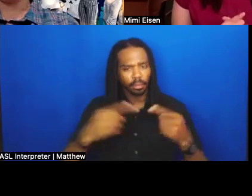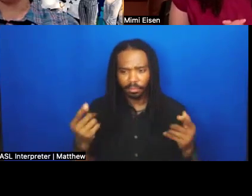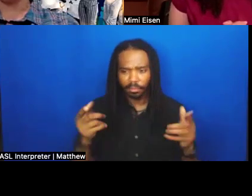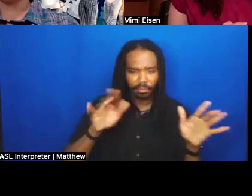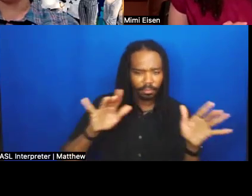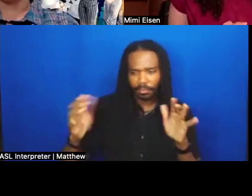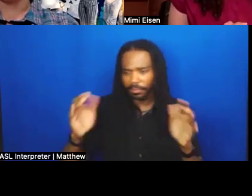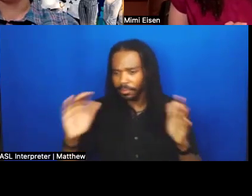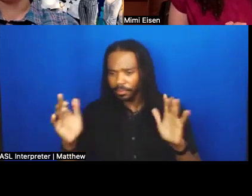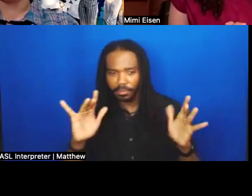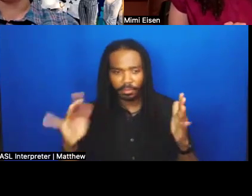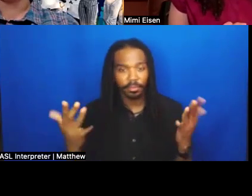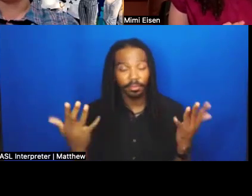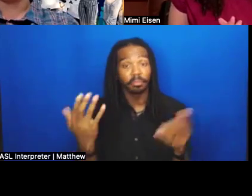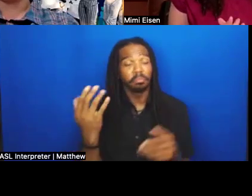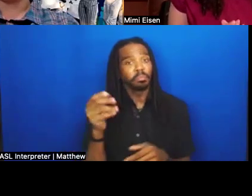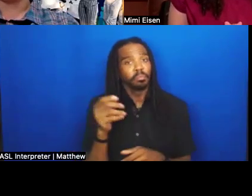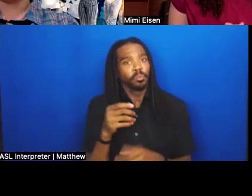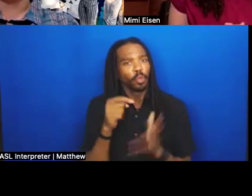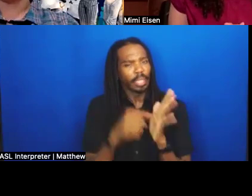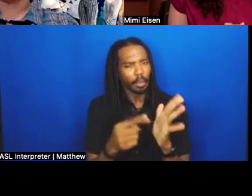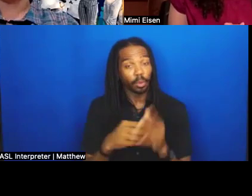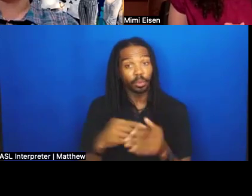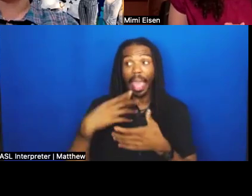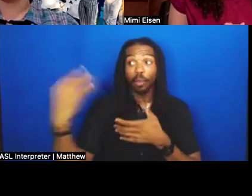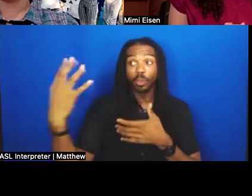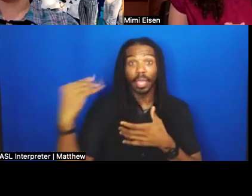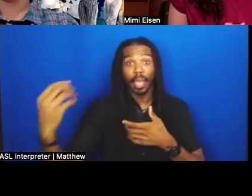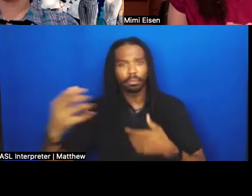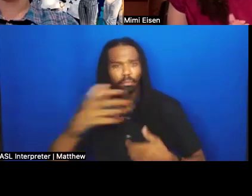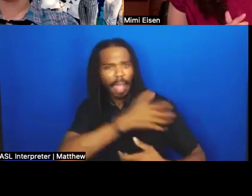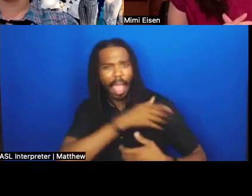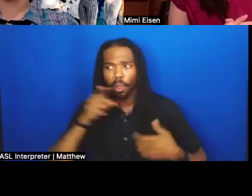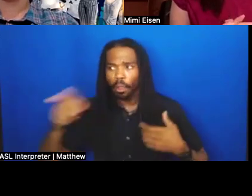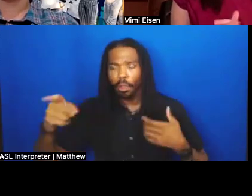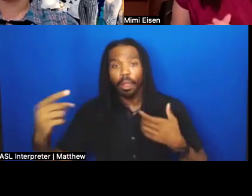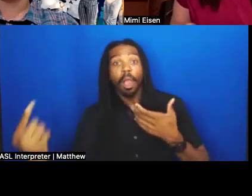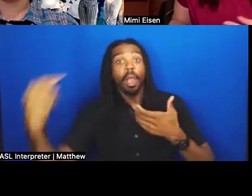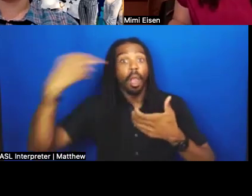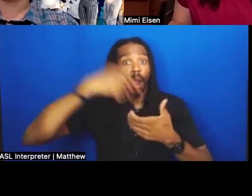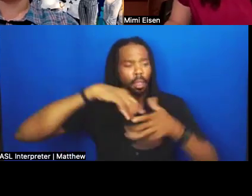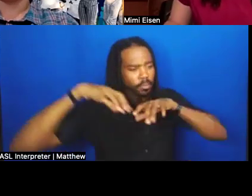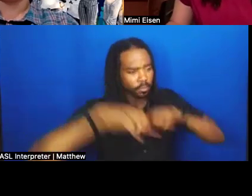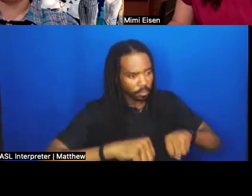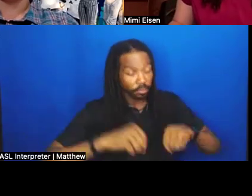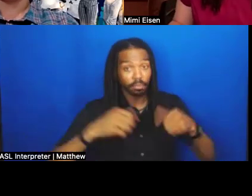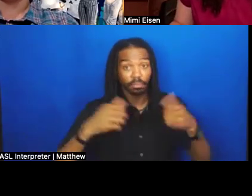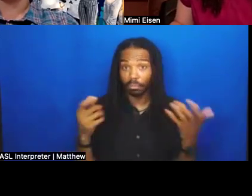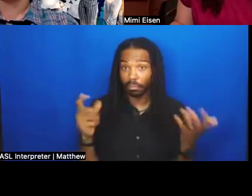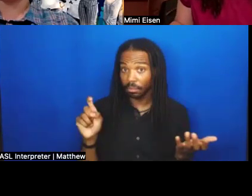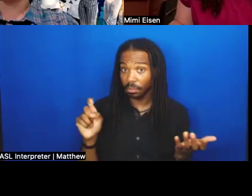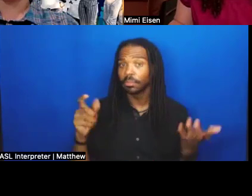of indigenous land? Are settlers encouraged to move there permanently? Are indigenous